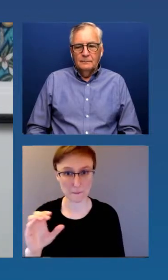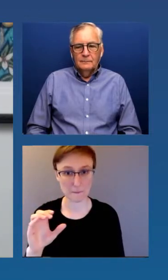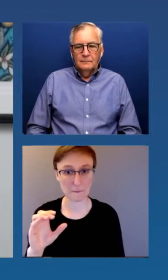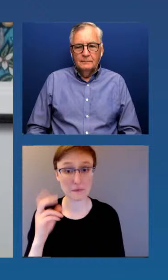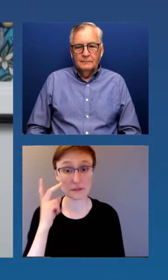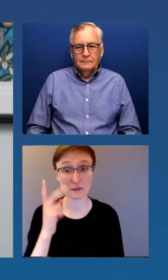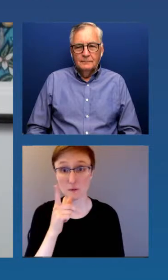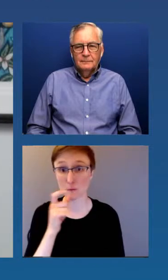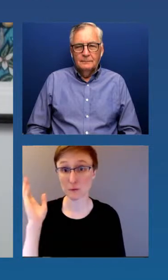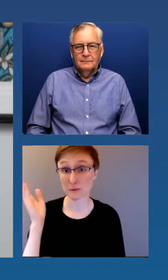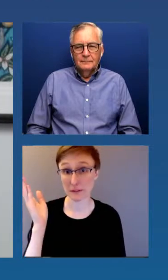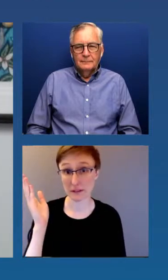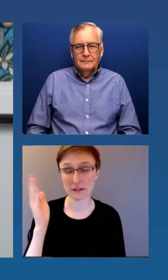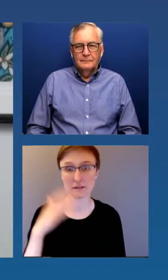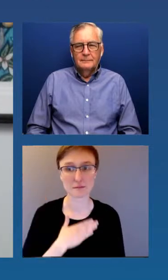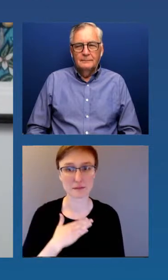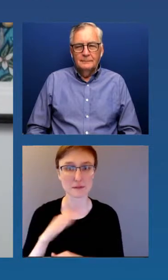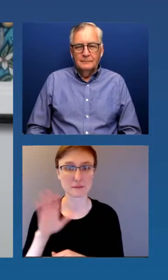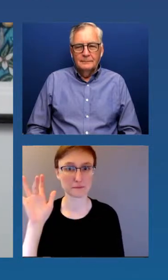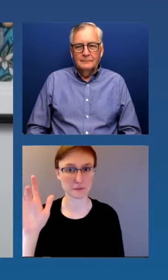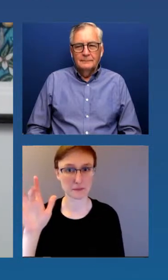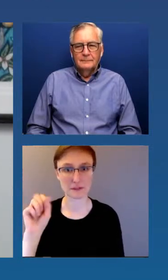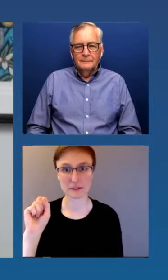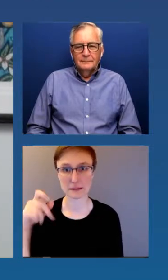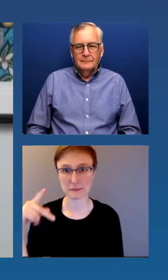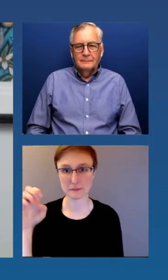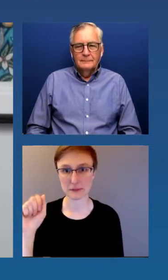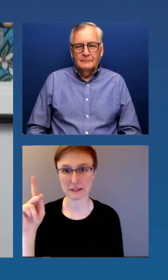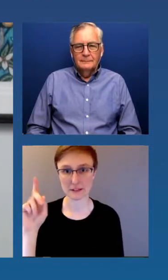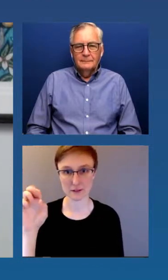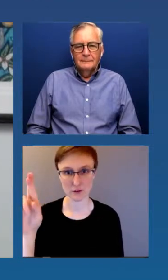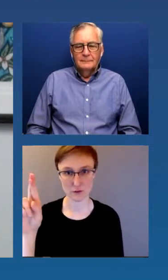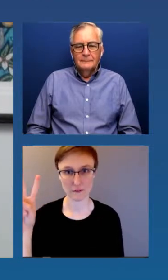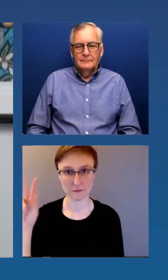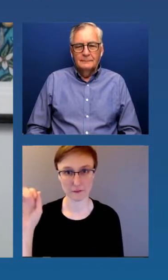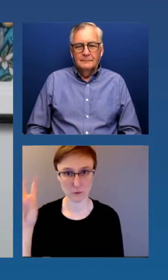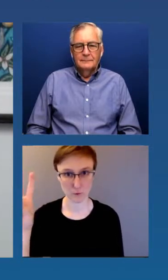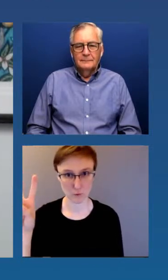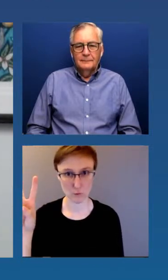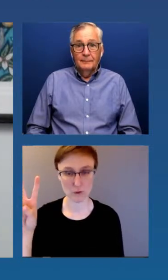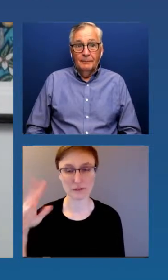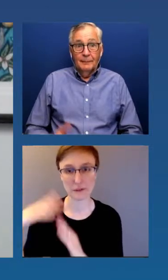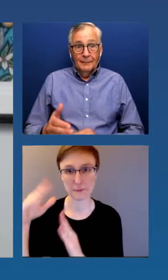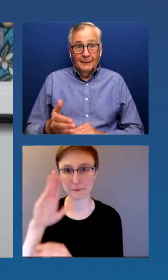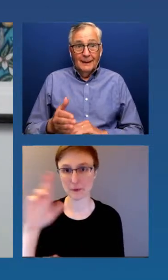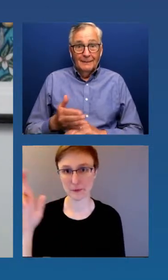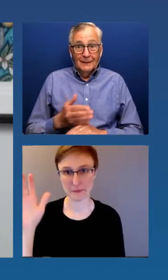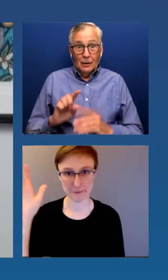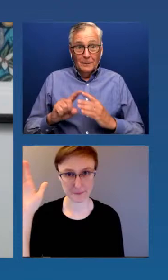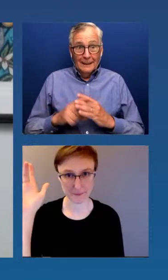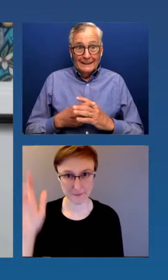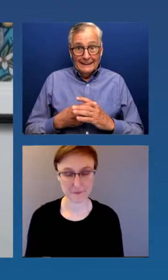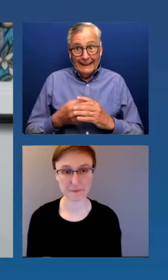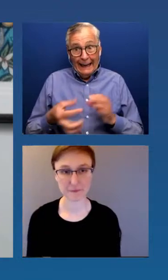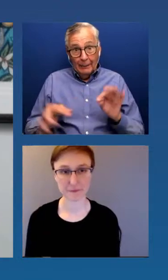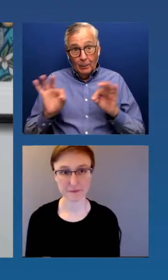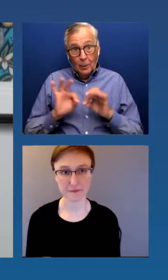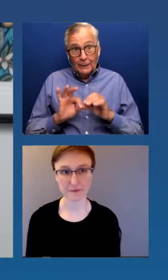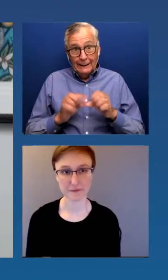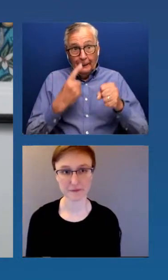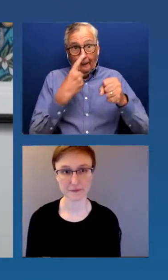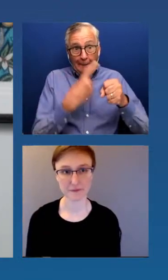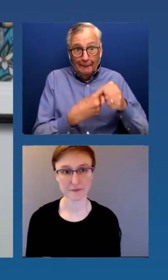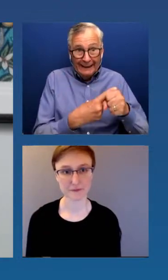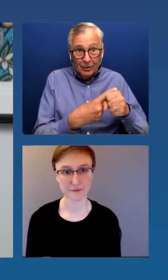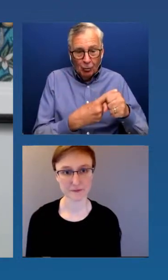instead of gallery view. The button for this is located on the top avant de commencer. Merci de bien ouvrir votre microphone jusqu'à ce que je